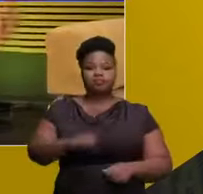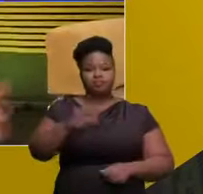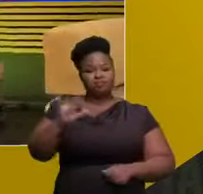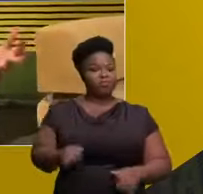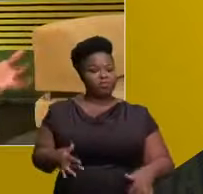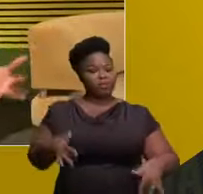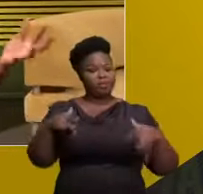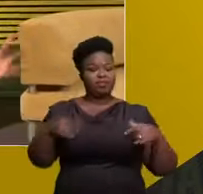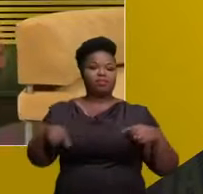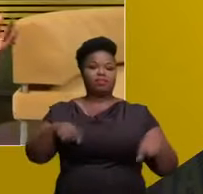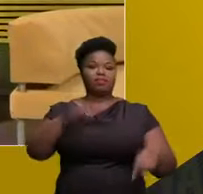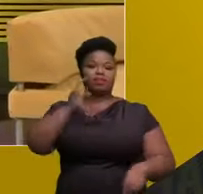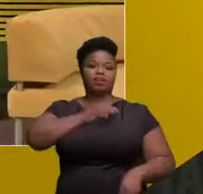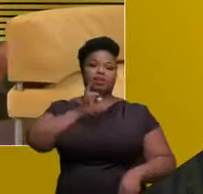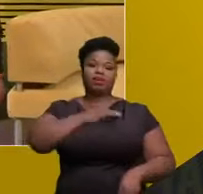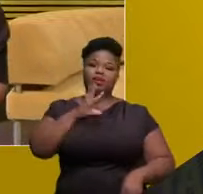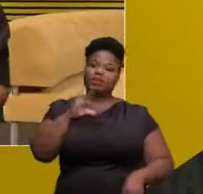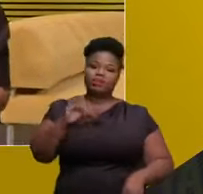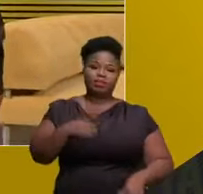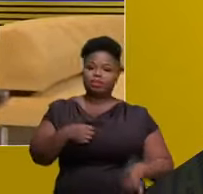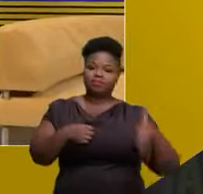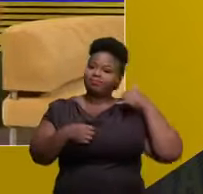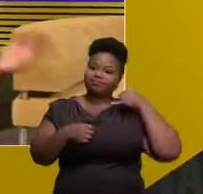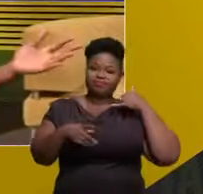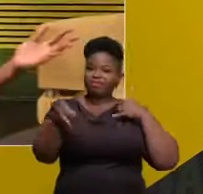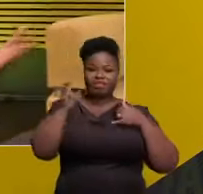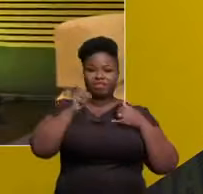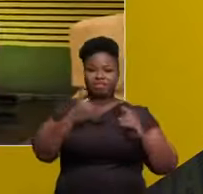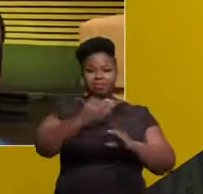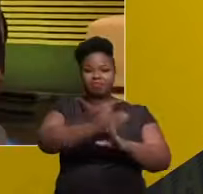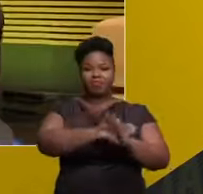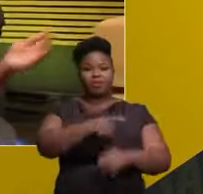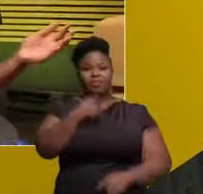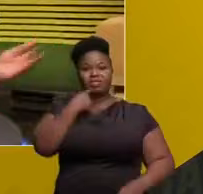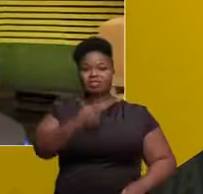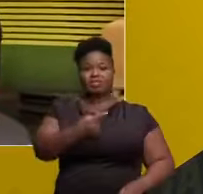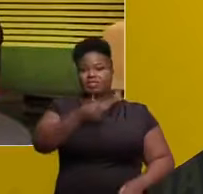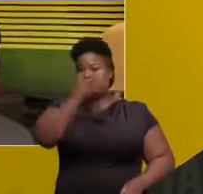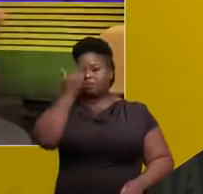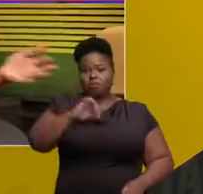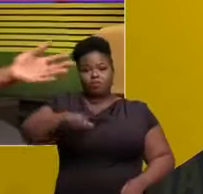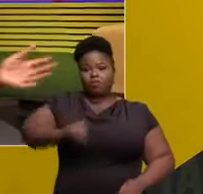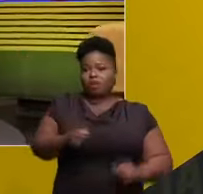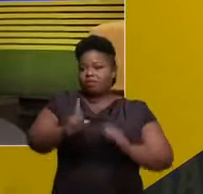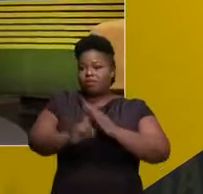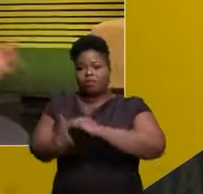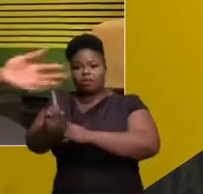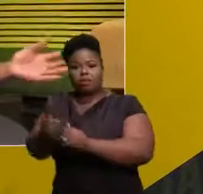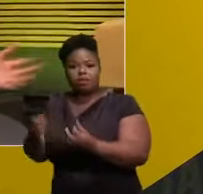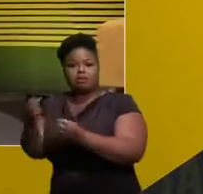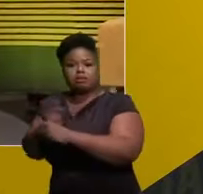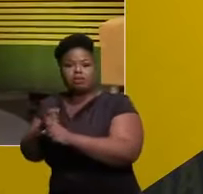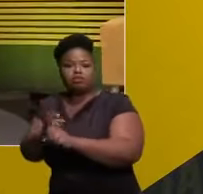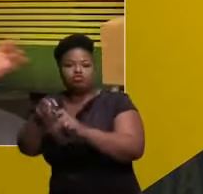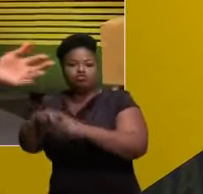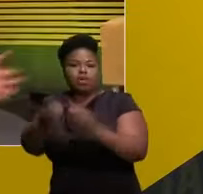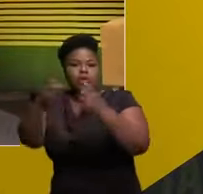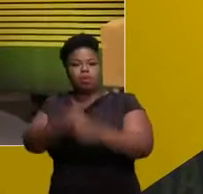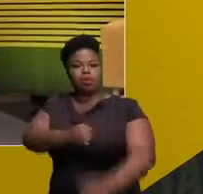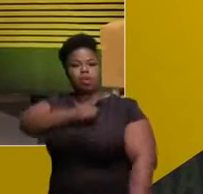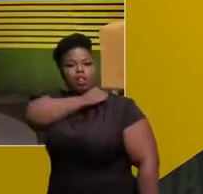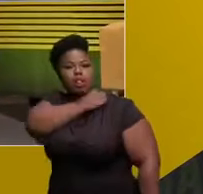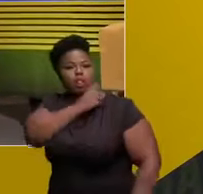in fear every single day. La mokwantate ore a tsebe gore na whether mosadi wa ha o tla ba kena taxing aba repiwa or ba motshwara